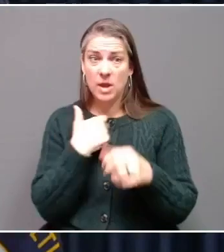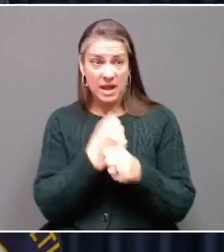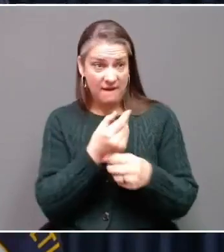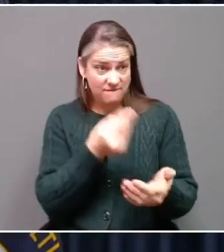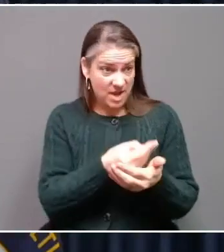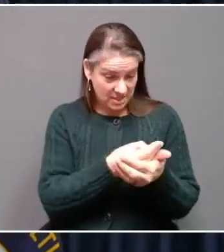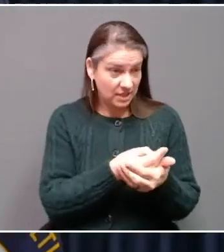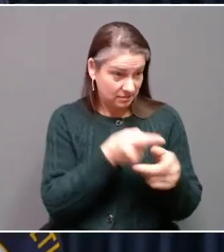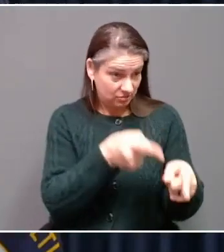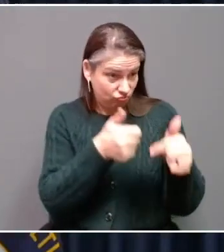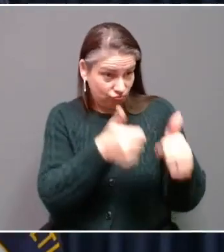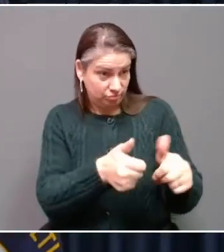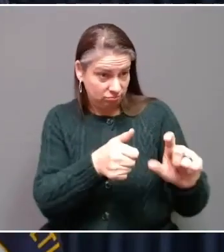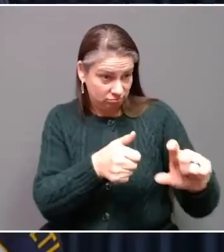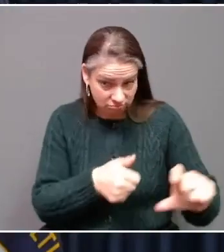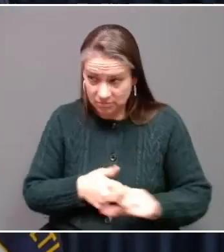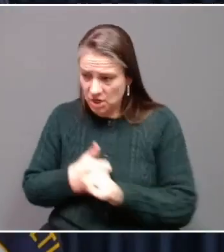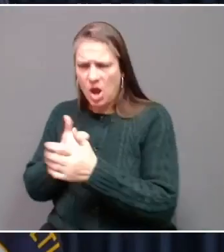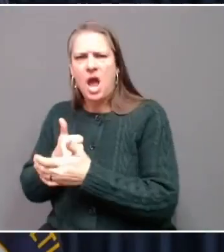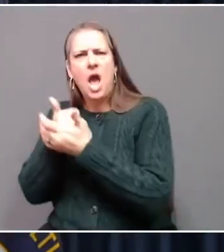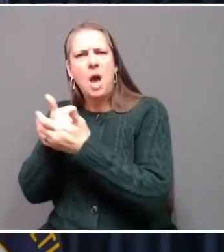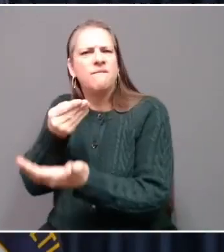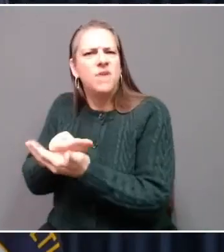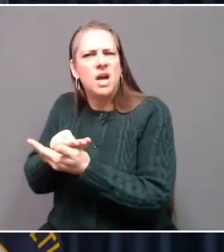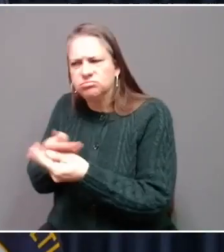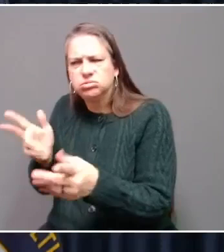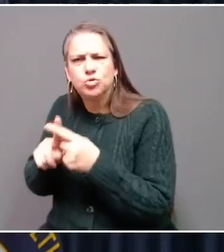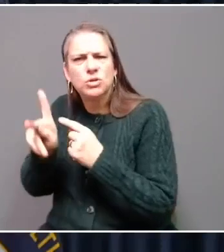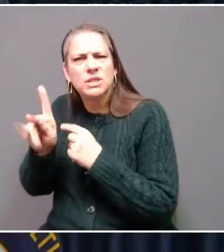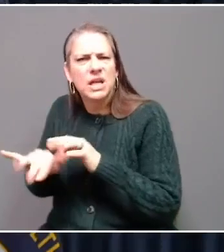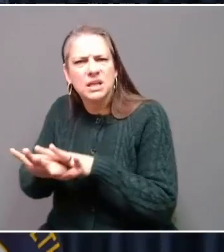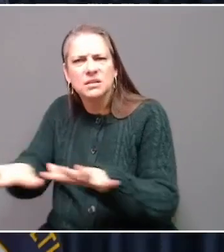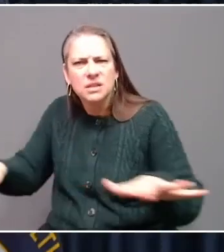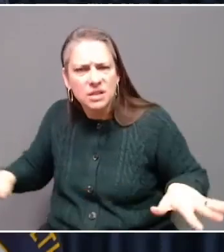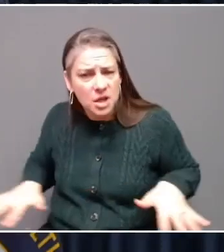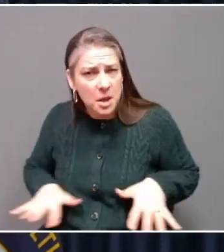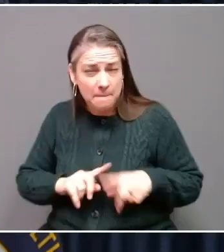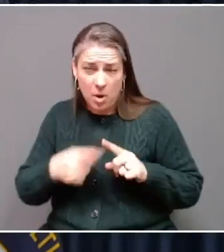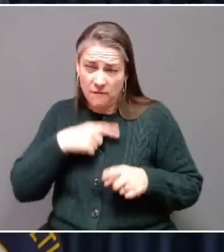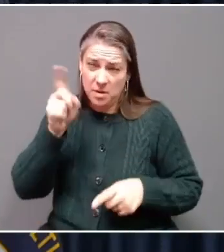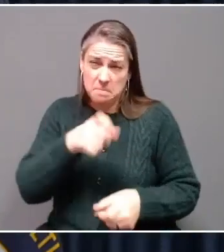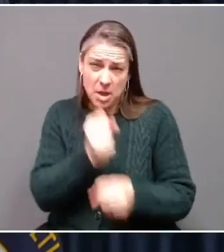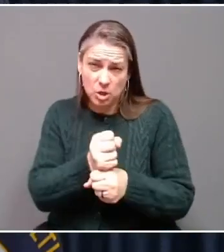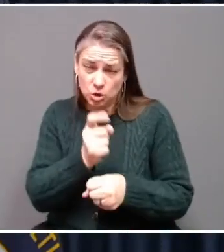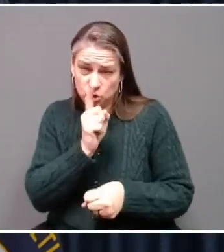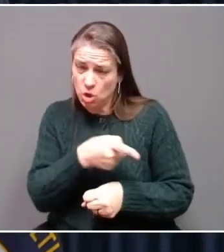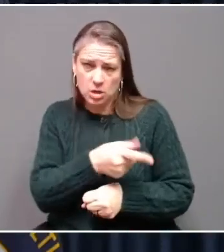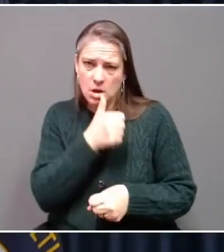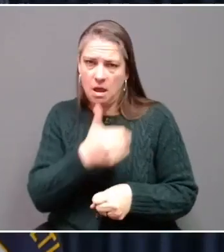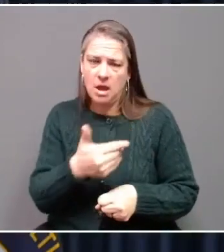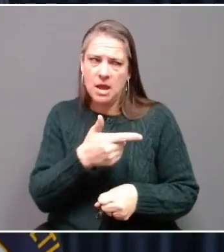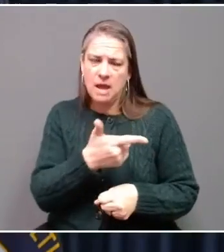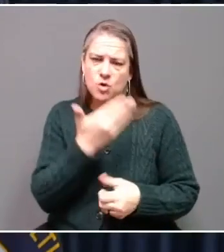parts of Kentucky. But it's also the way that we ensure that any ills that come along with it have a system and